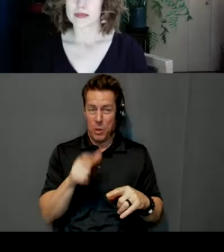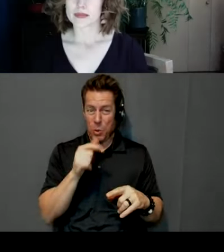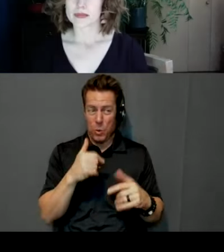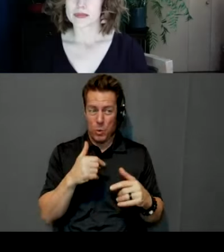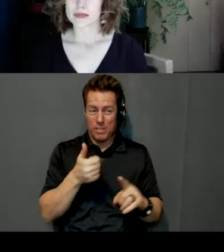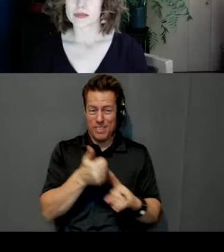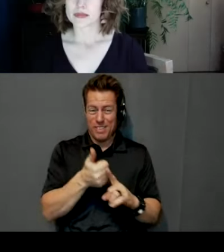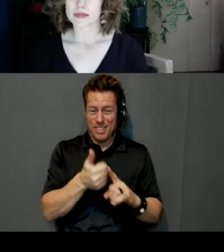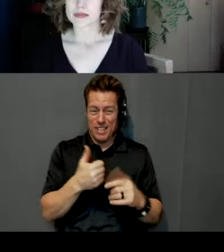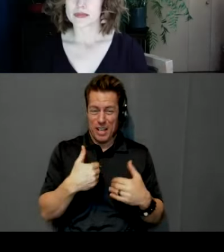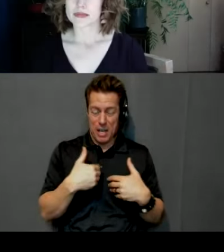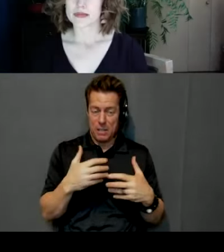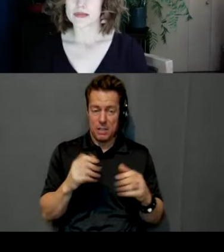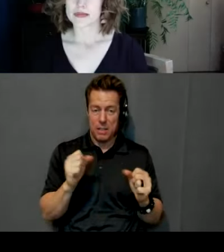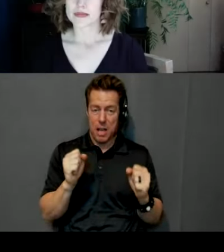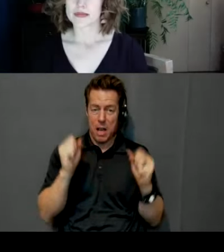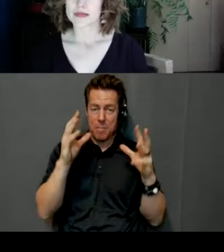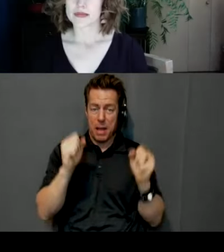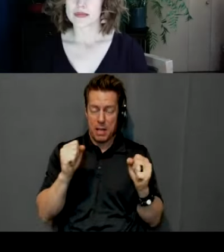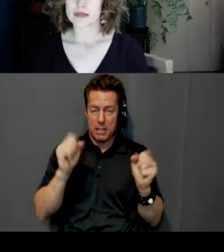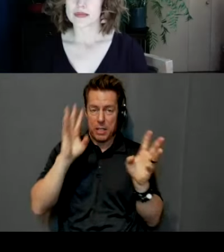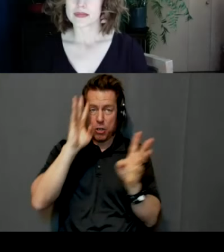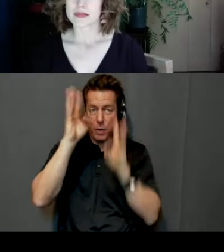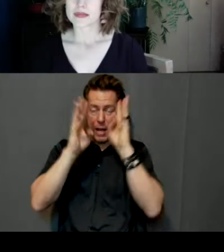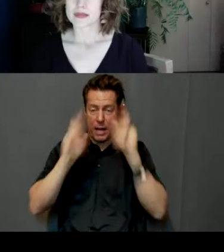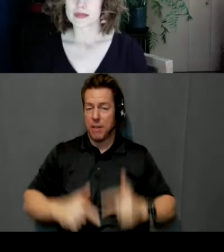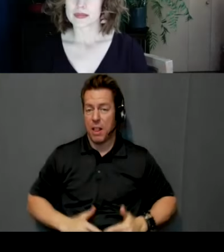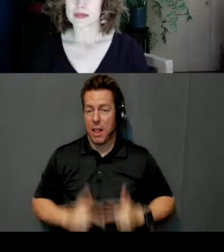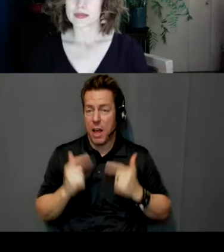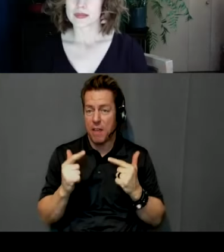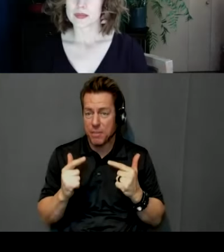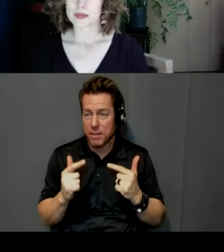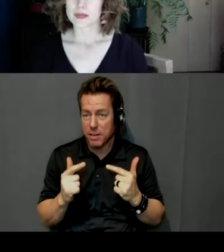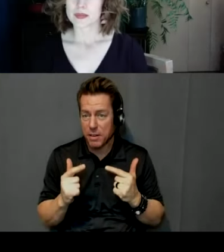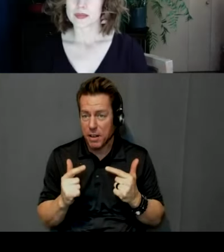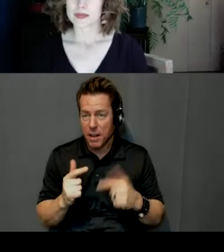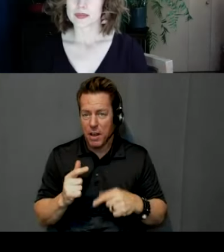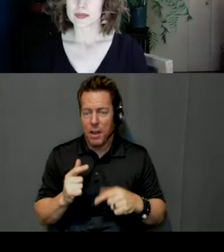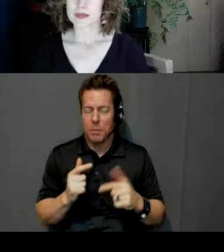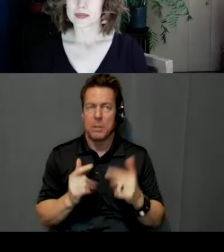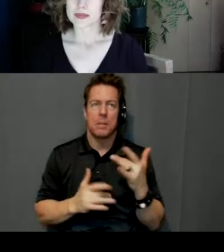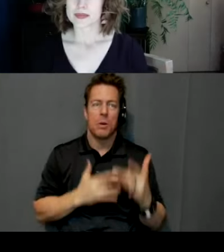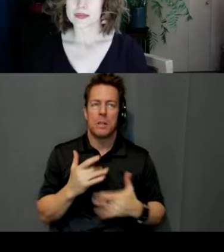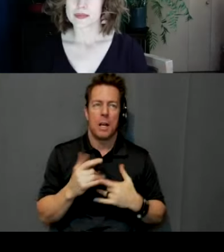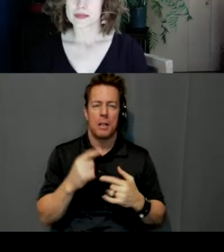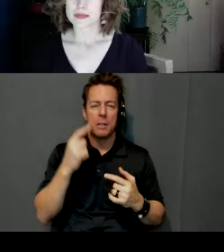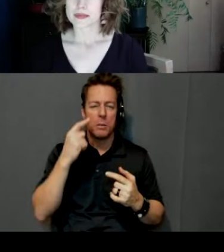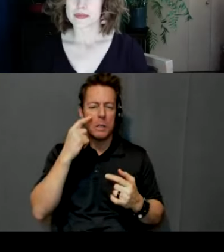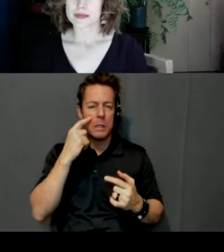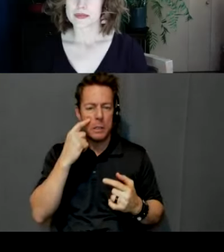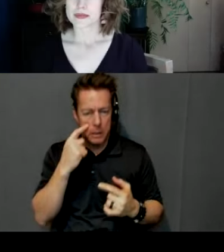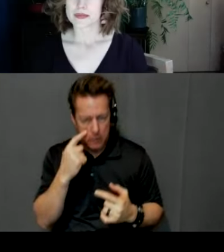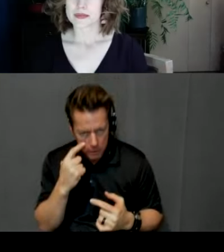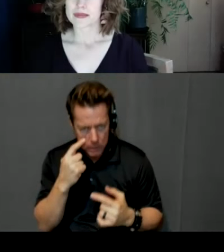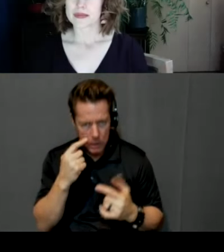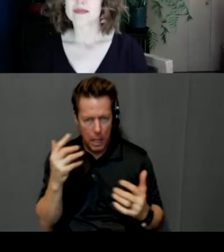such an amazing creative life in it, I just couldn't wait to see what that would